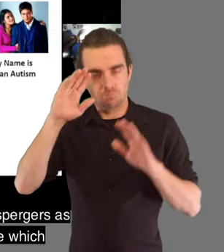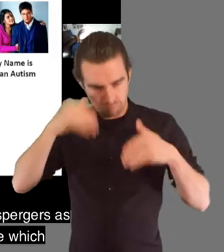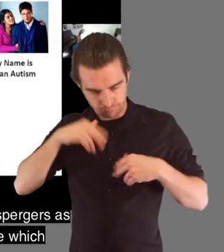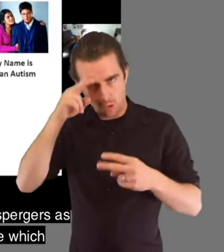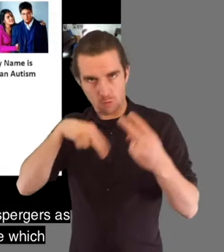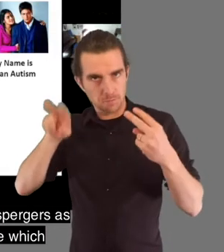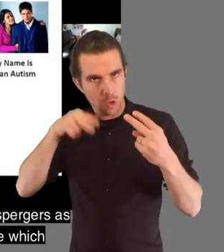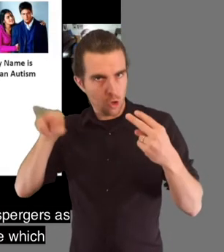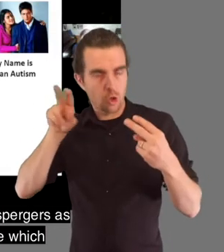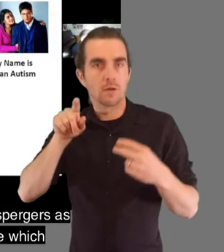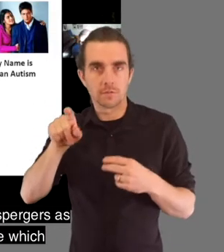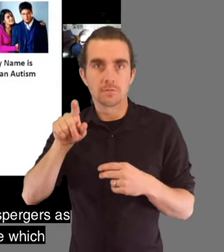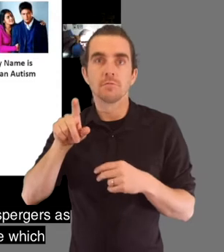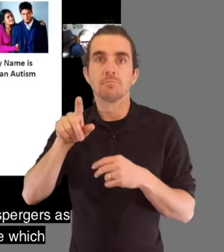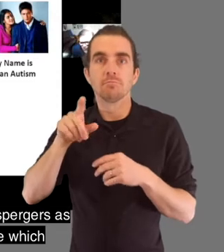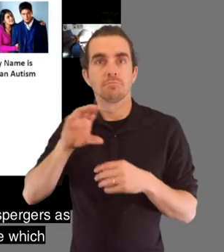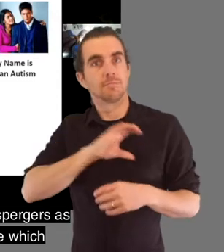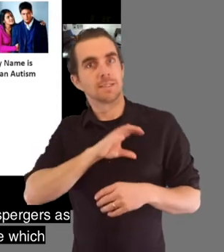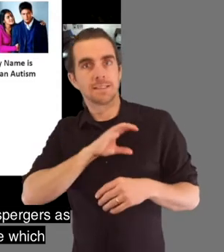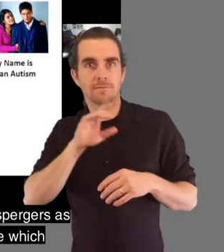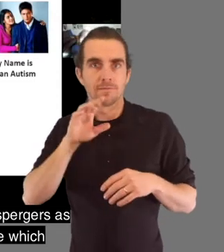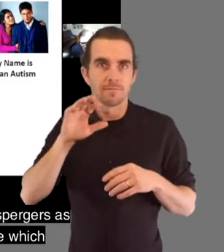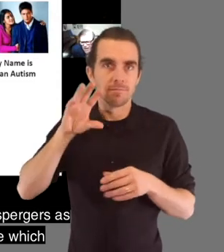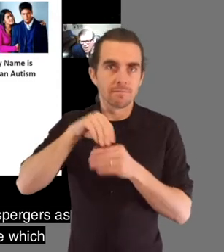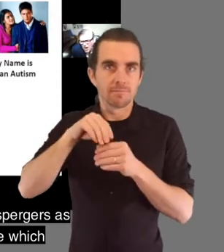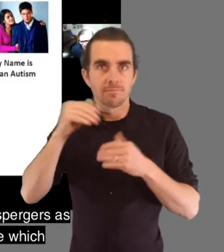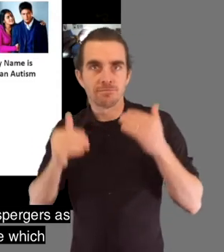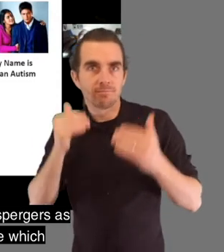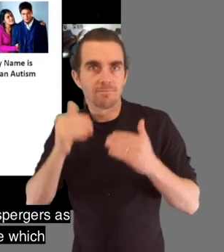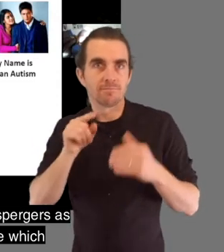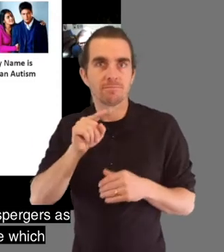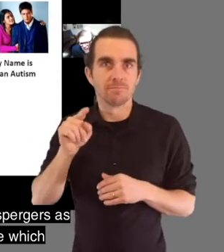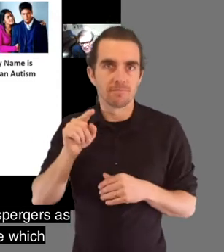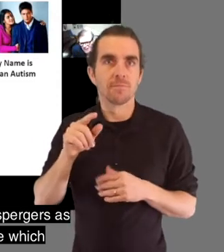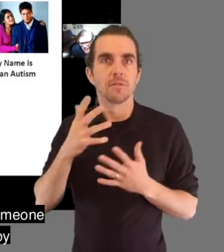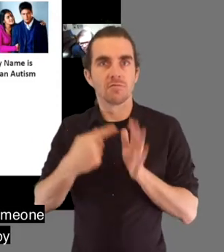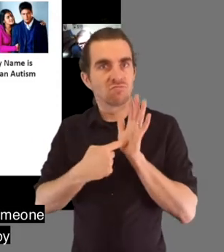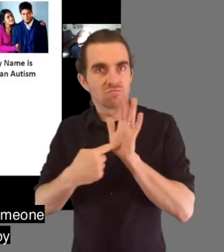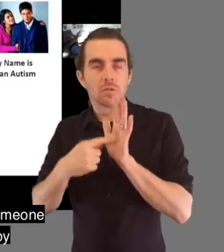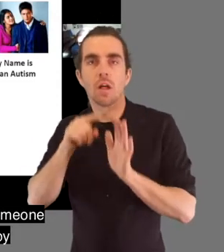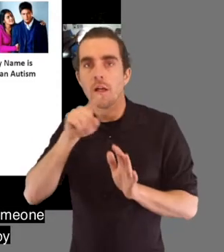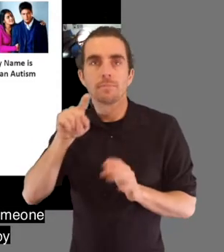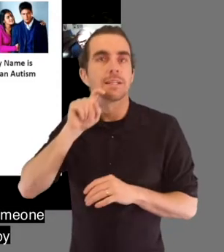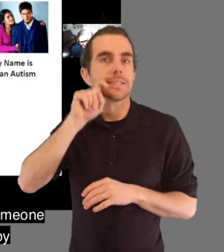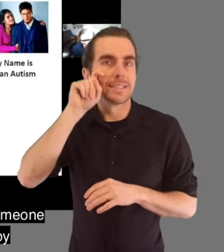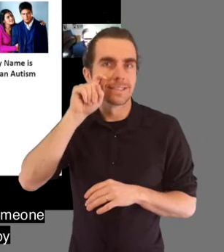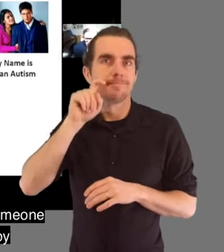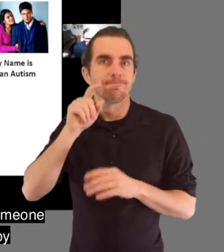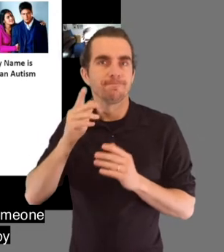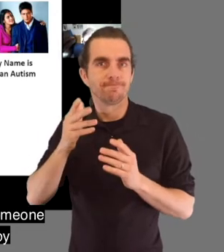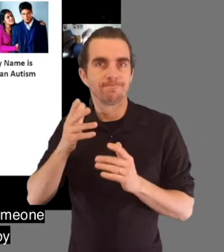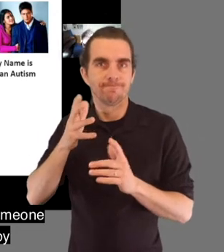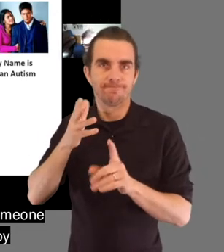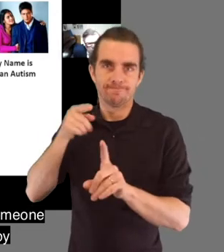has Asperger's as a detective. Or The Sessions, where which is a film of sexual